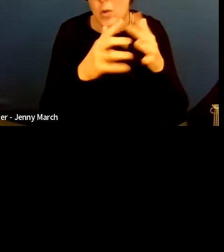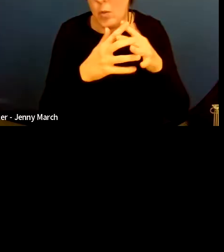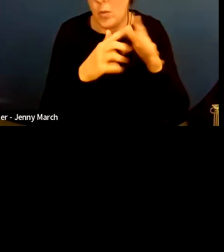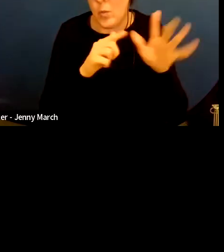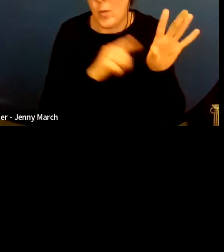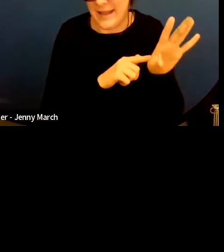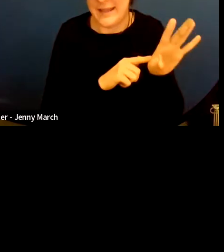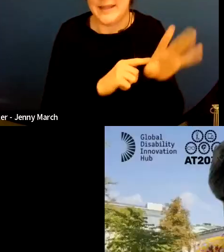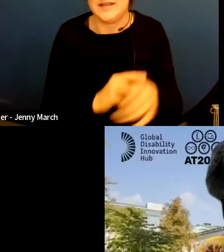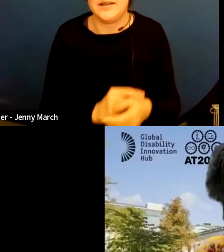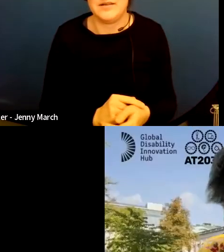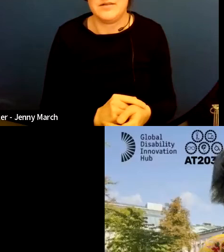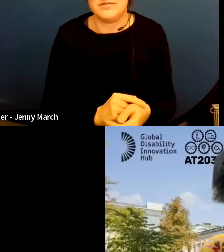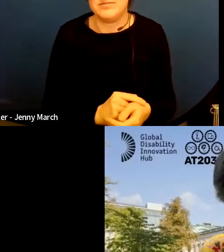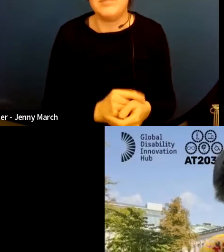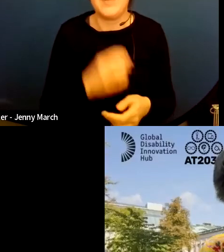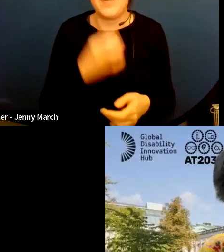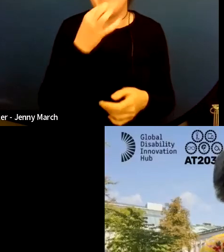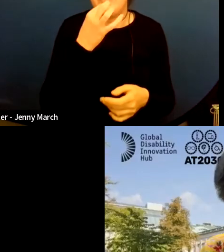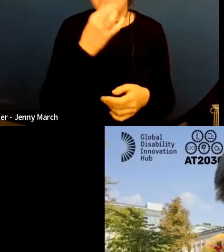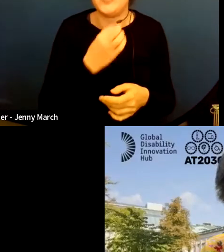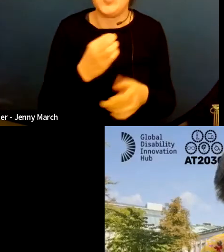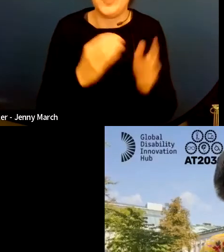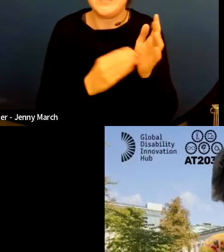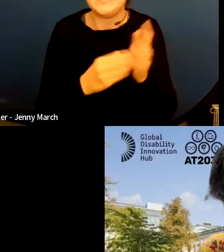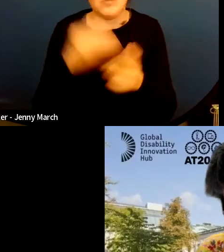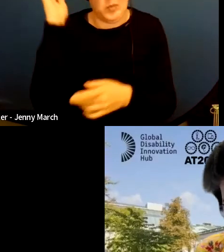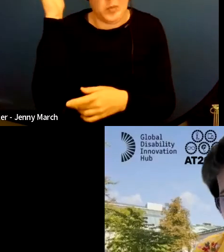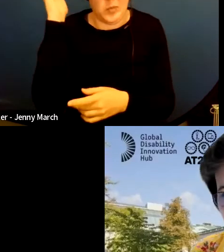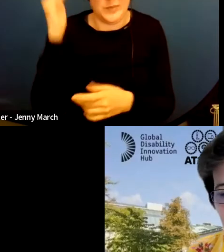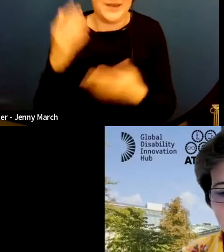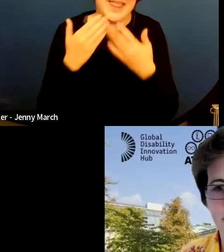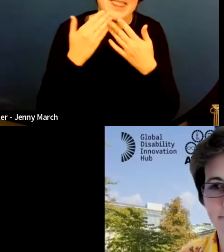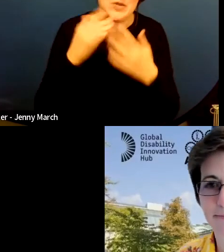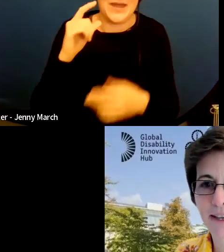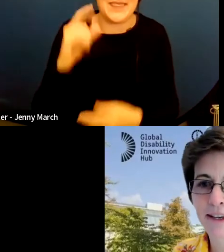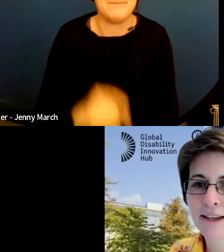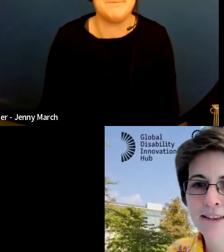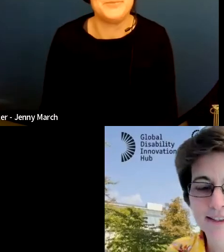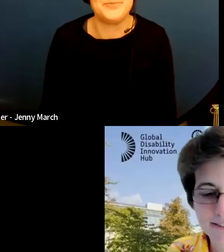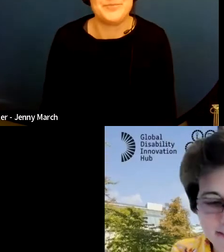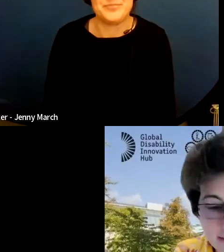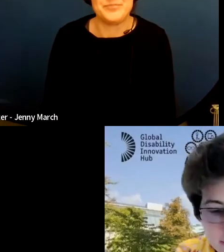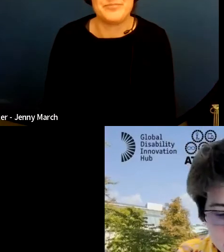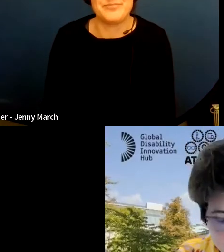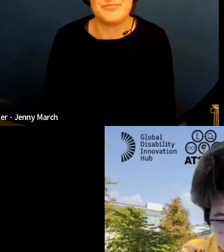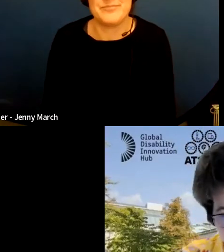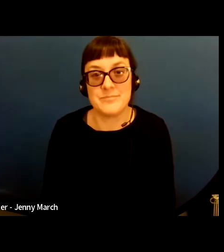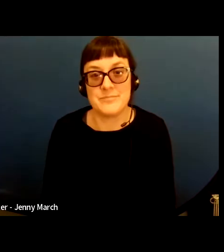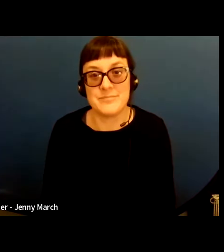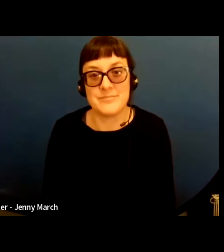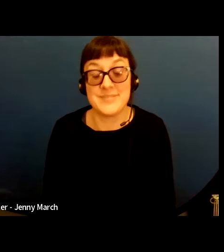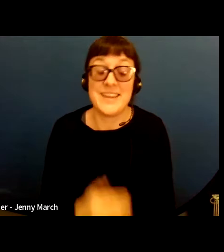us a few minutes of her reflections. Thanks, Kathy. Thanks, and thank you